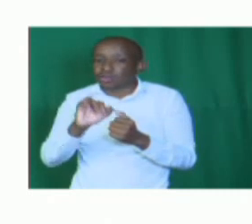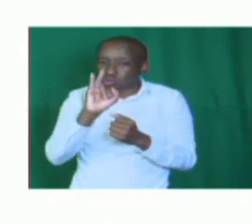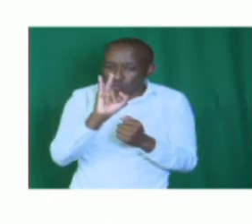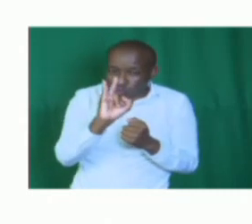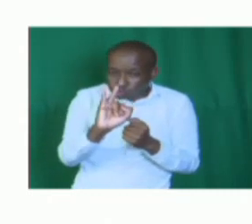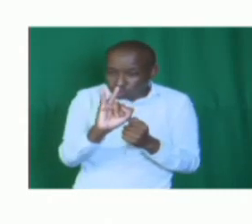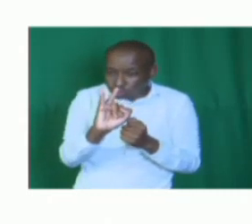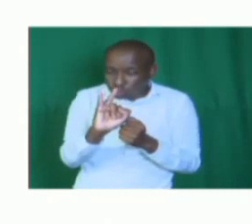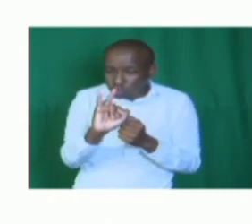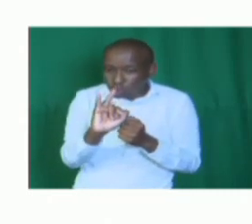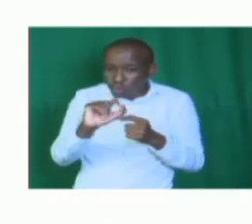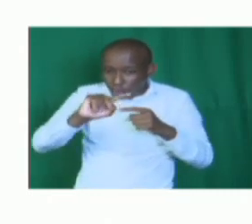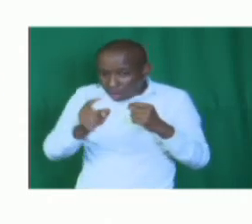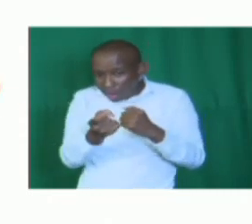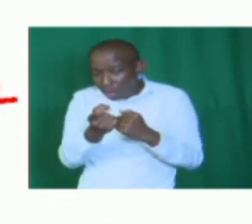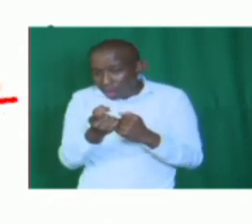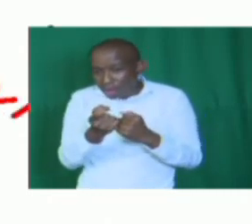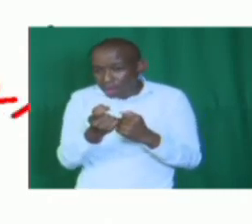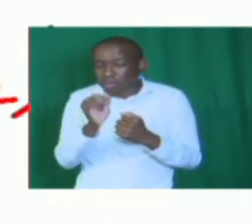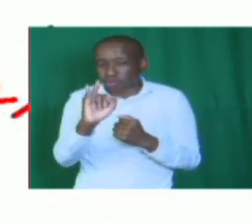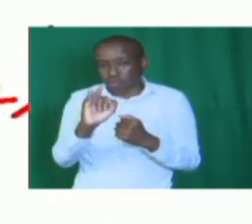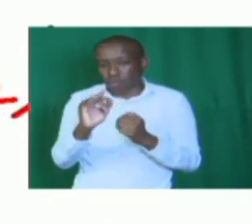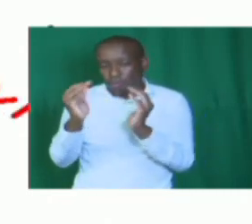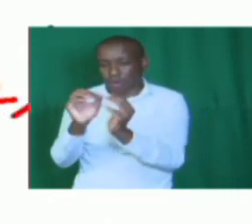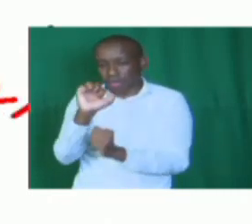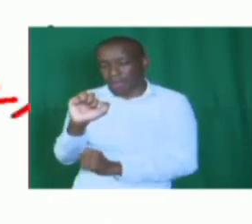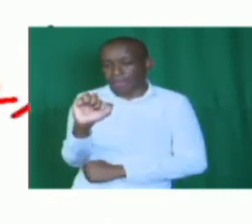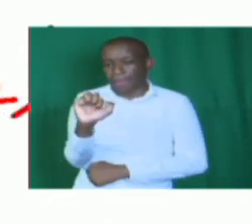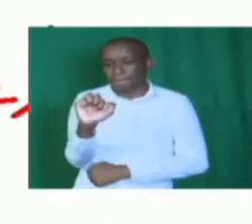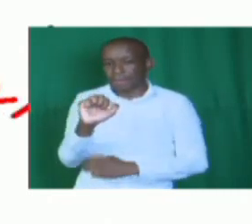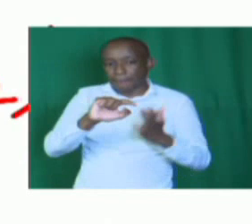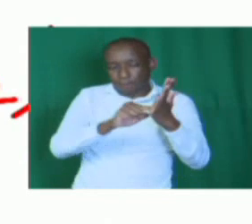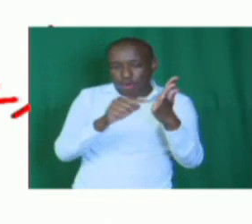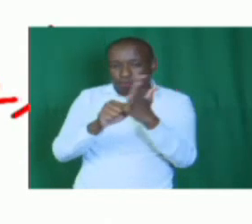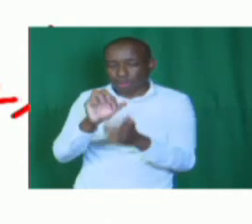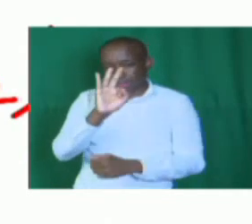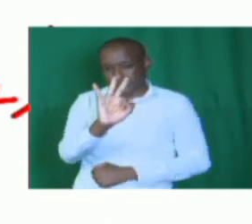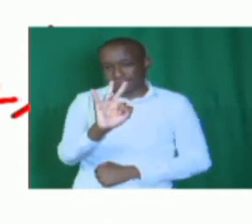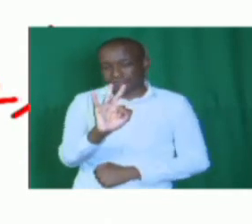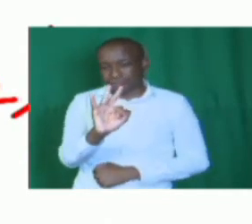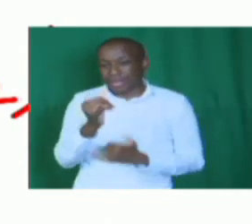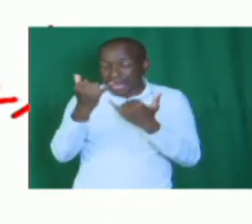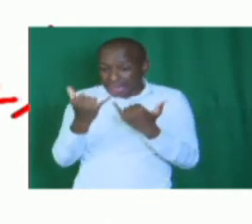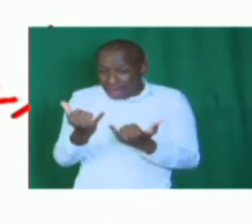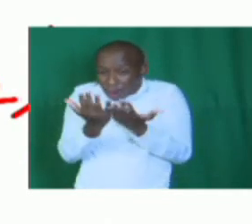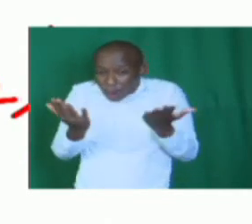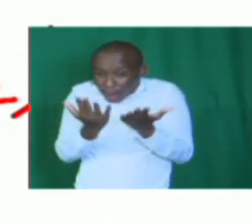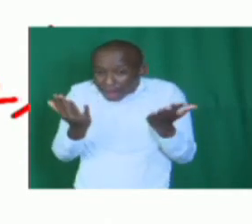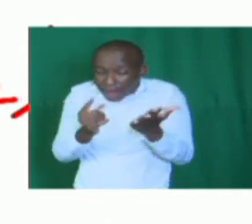have 2, 2, like that. So let us see where these points